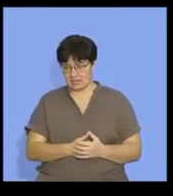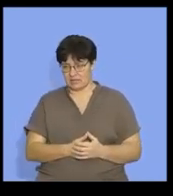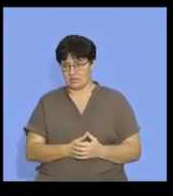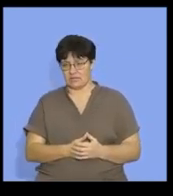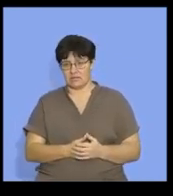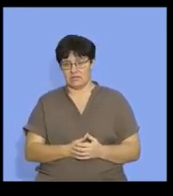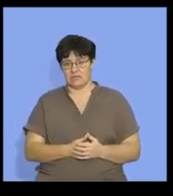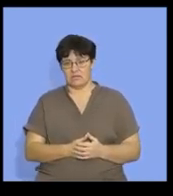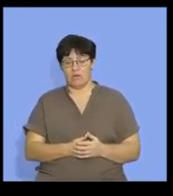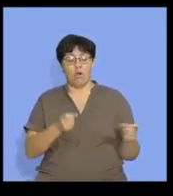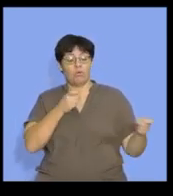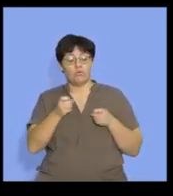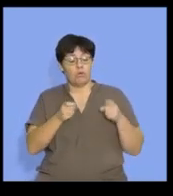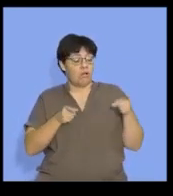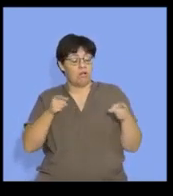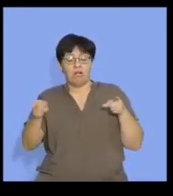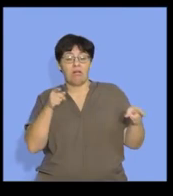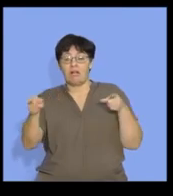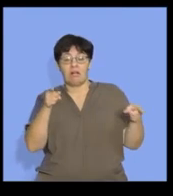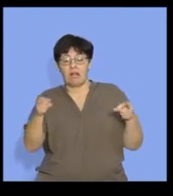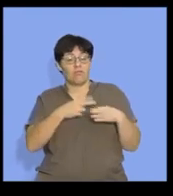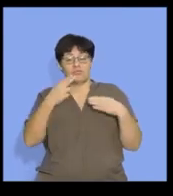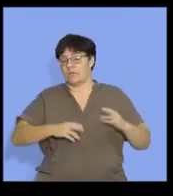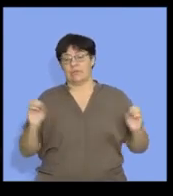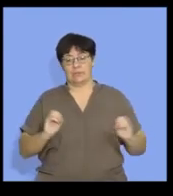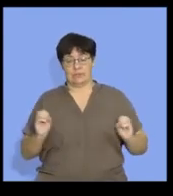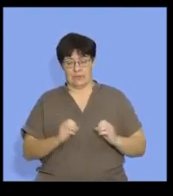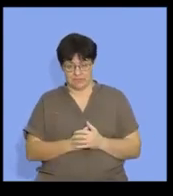no control over the results.